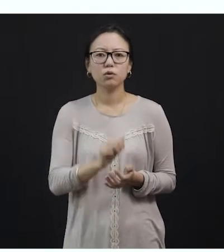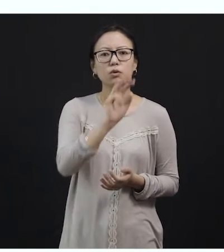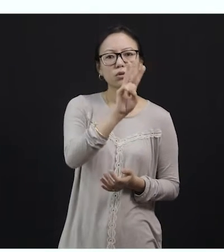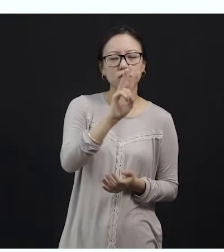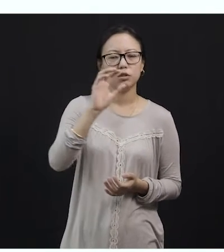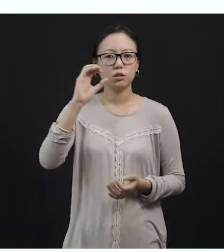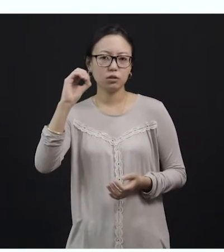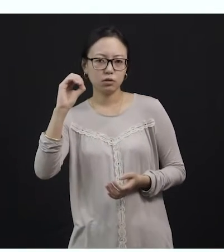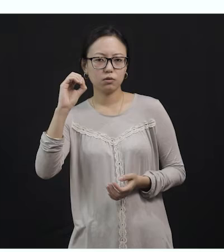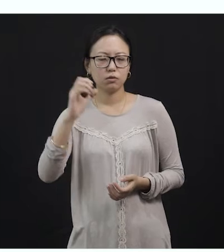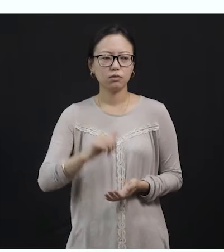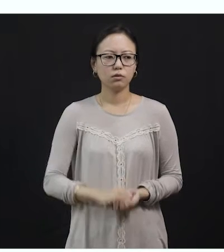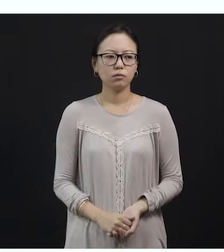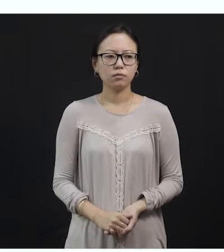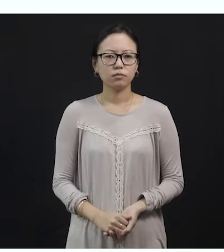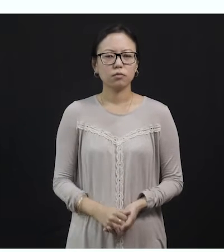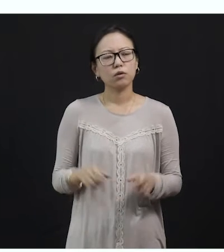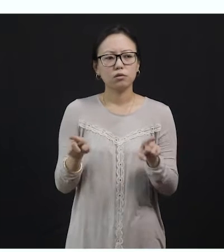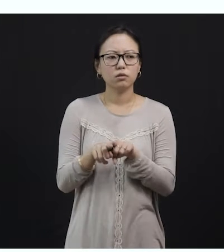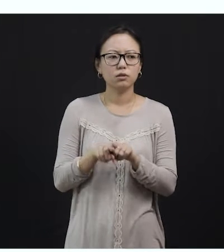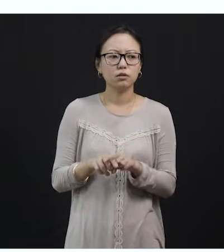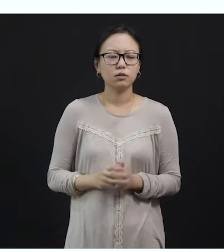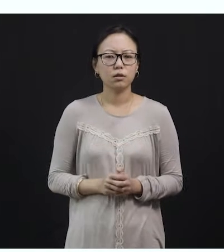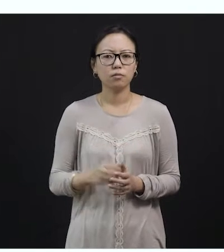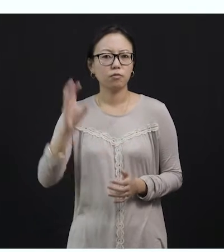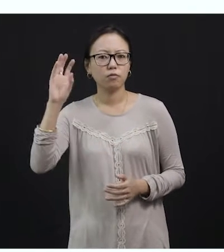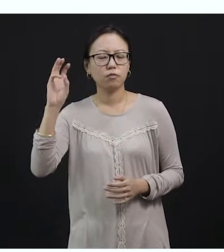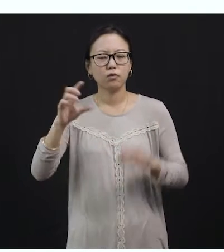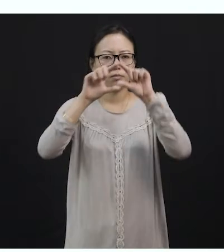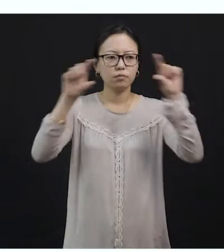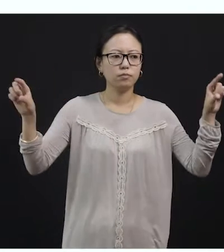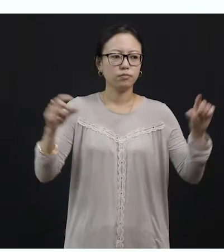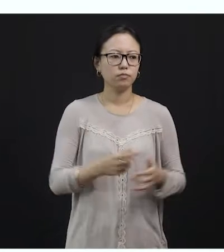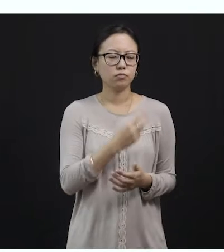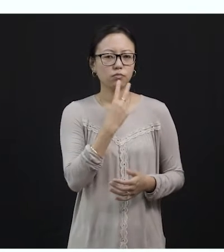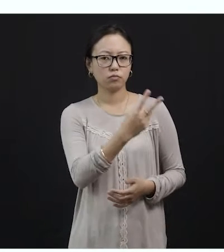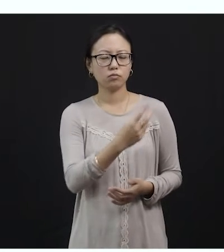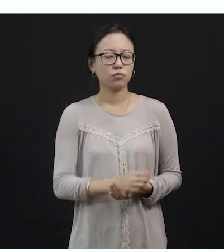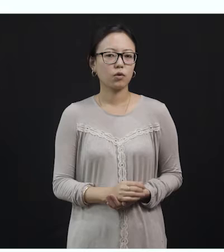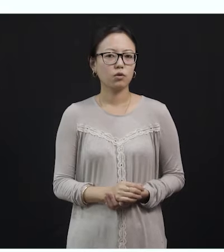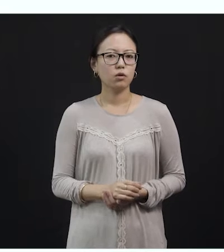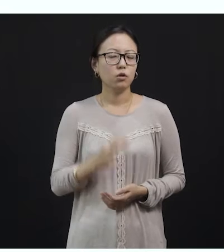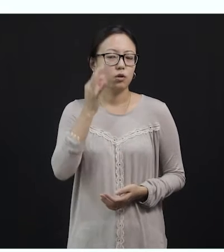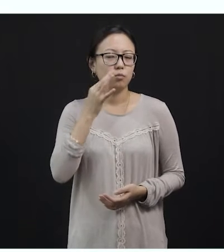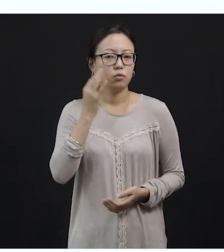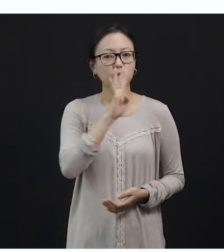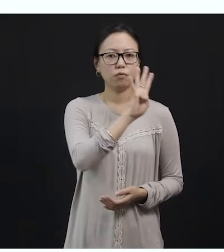0, you get 30. Similarly, 4 blue strips. So